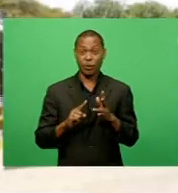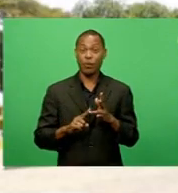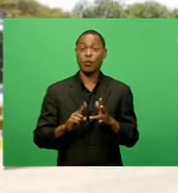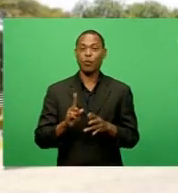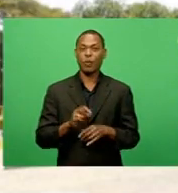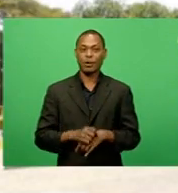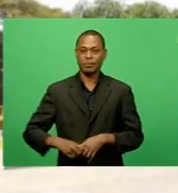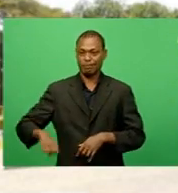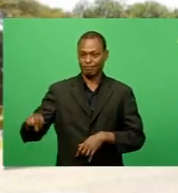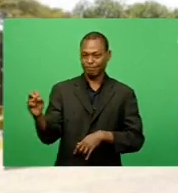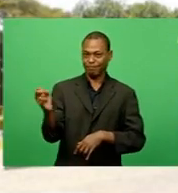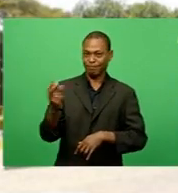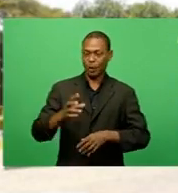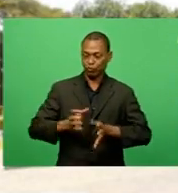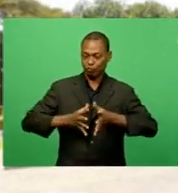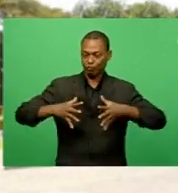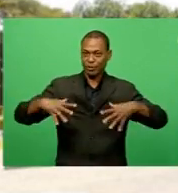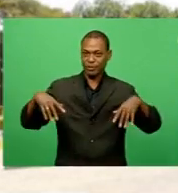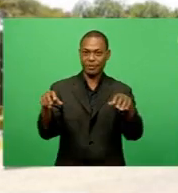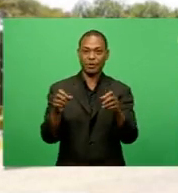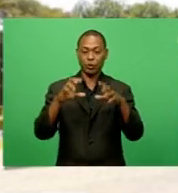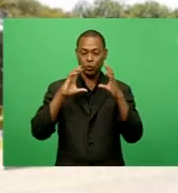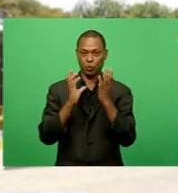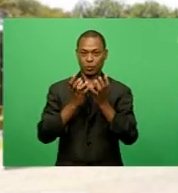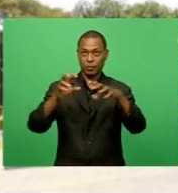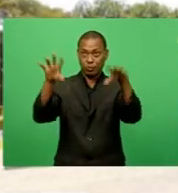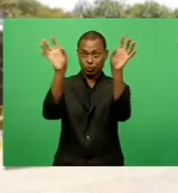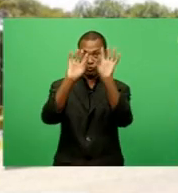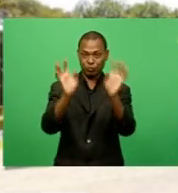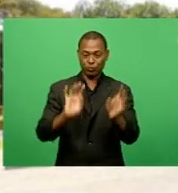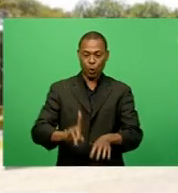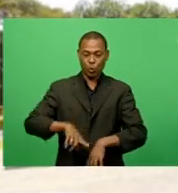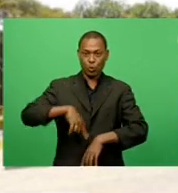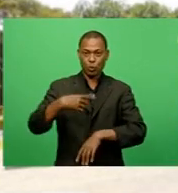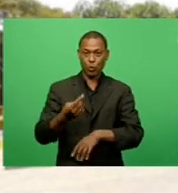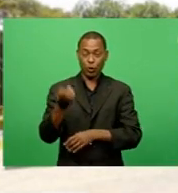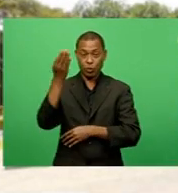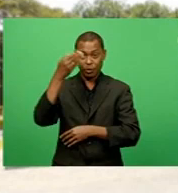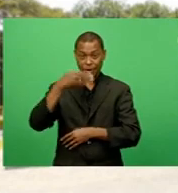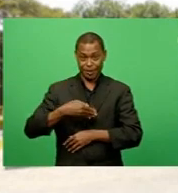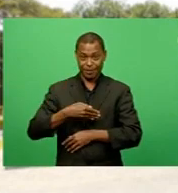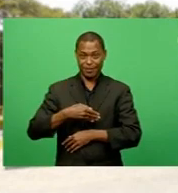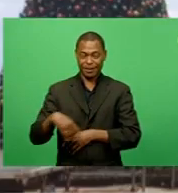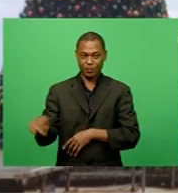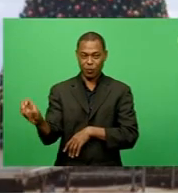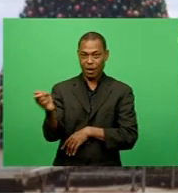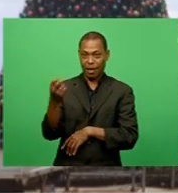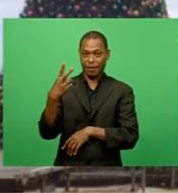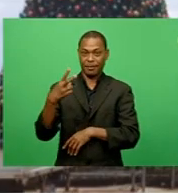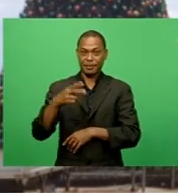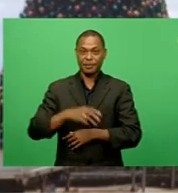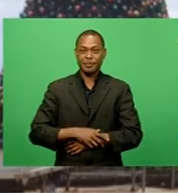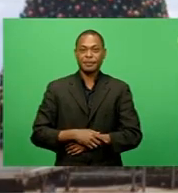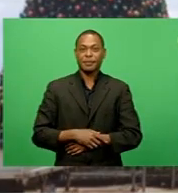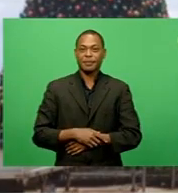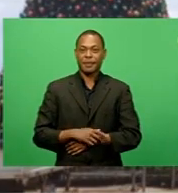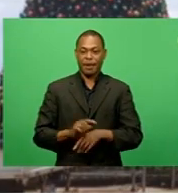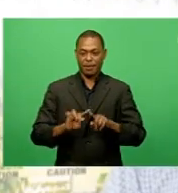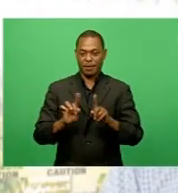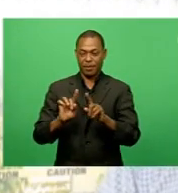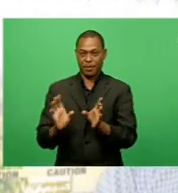of the biggest Christmas tree in the country at My Suva Park tomorrow evening. Prasad says a few groups will also be taking part in the